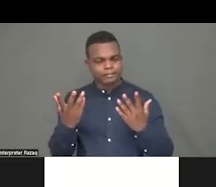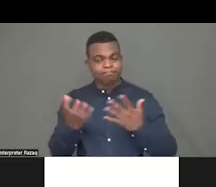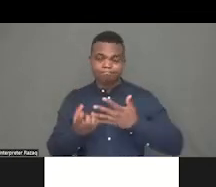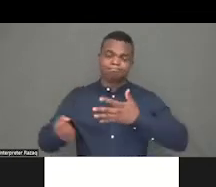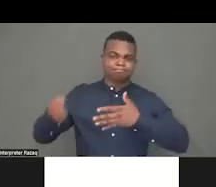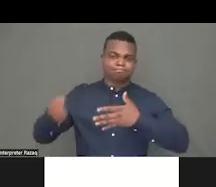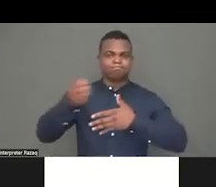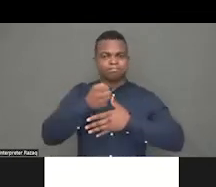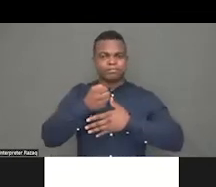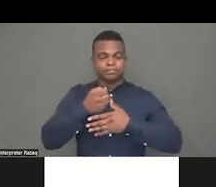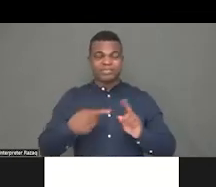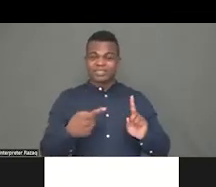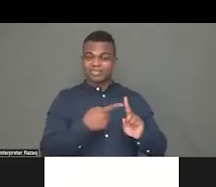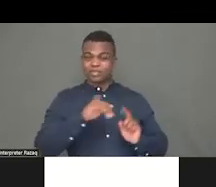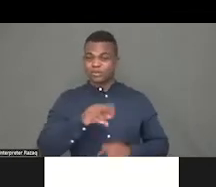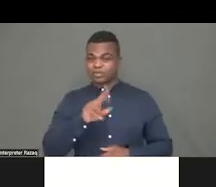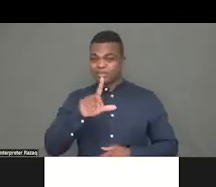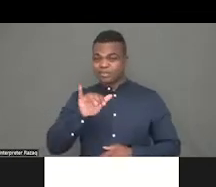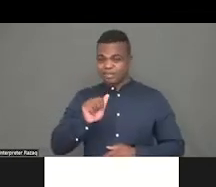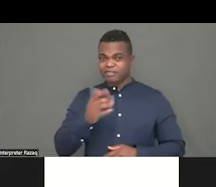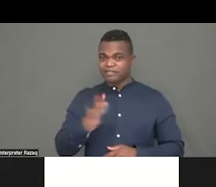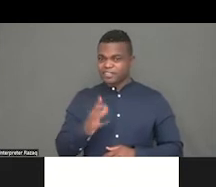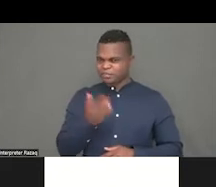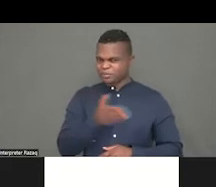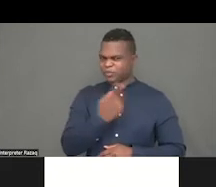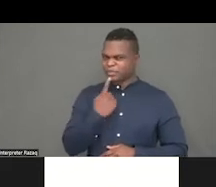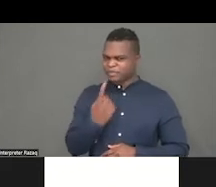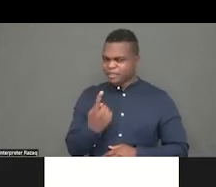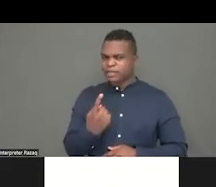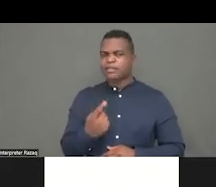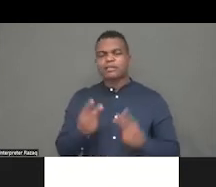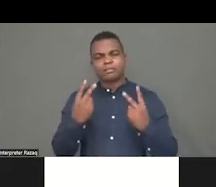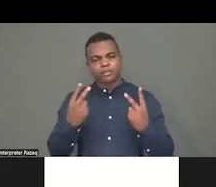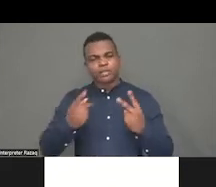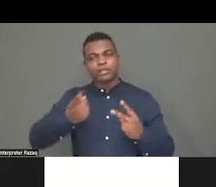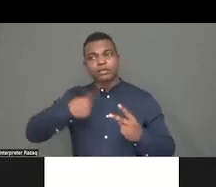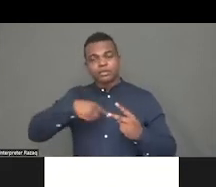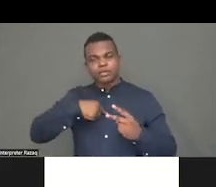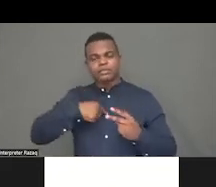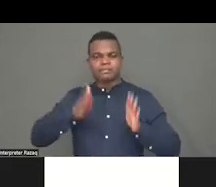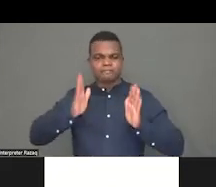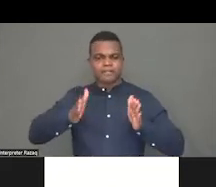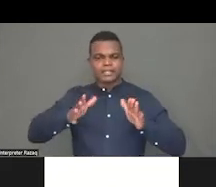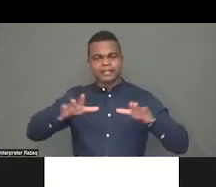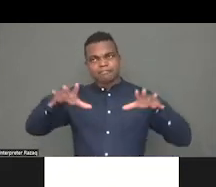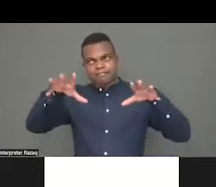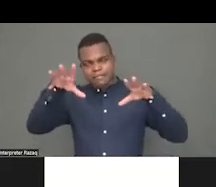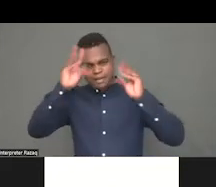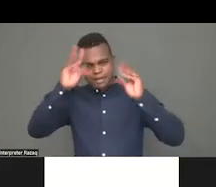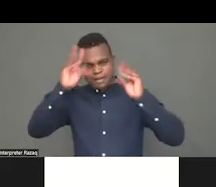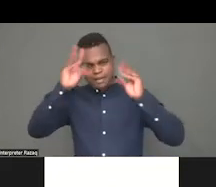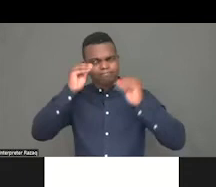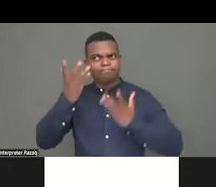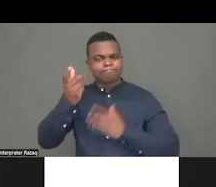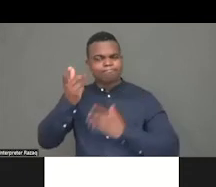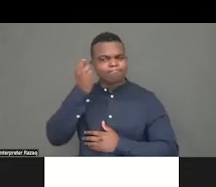to benefit, I mean, for them to benefit from the ICT provision, the ICT materials